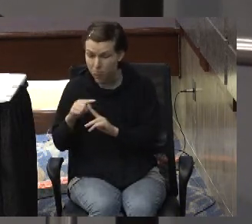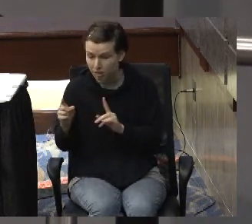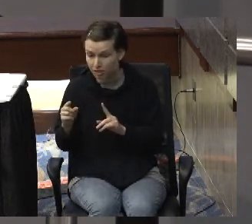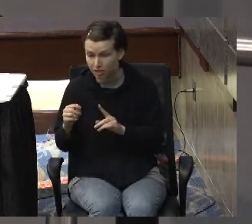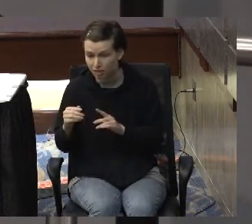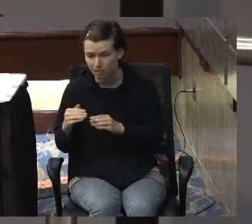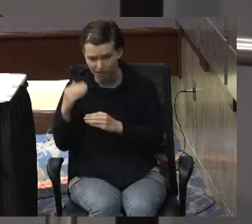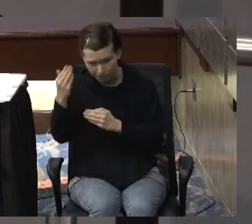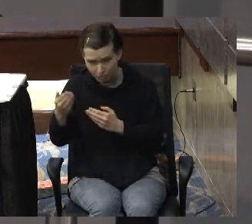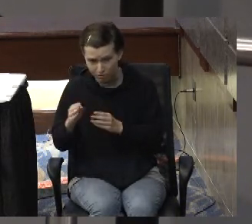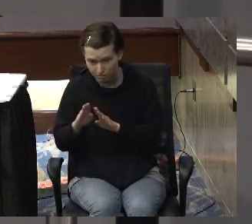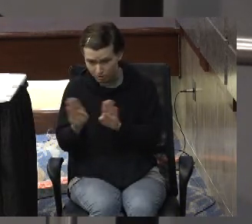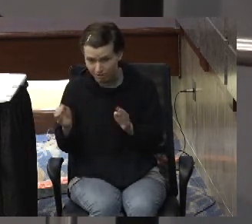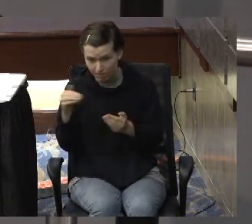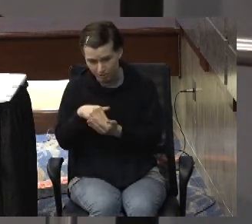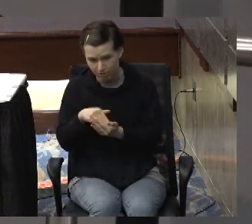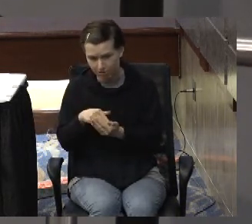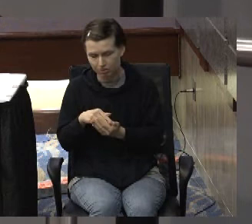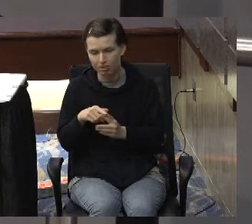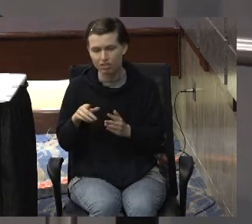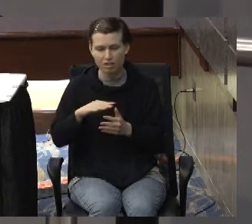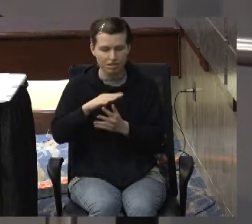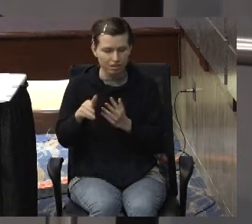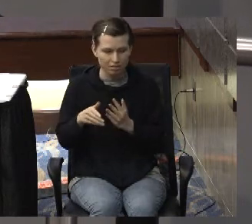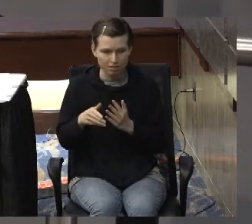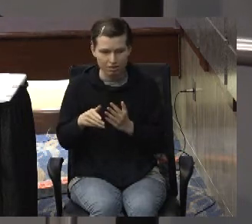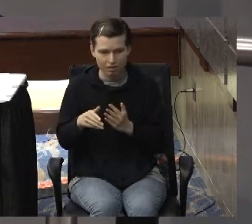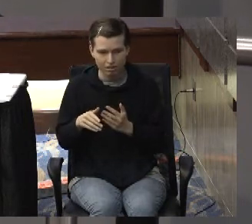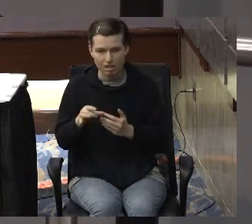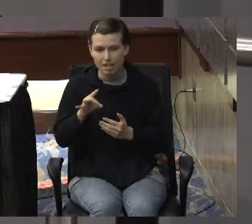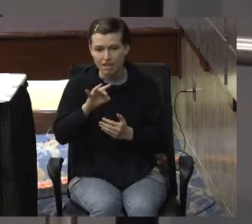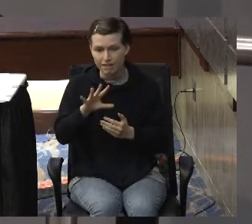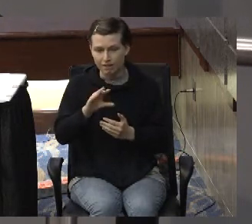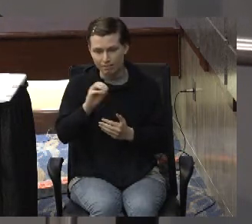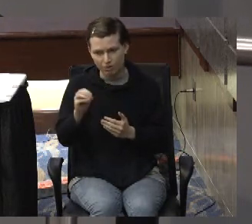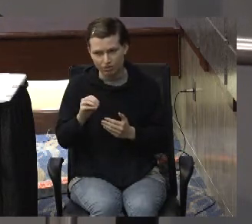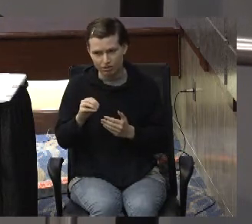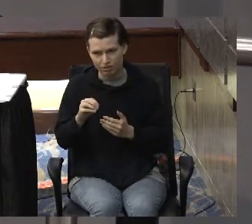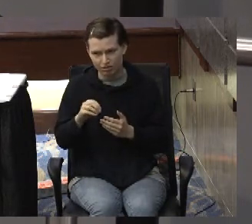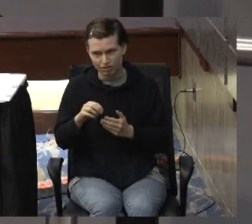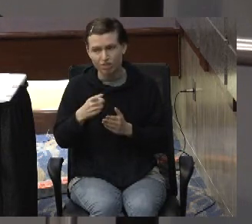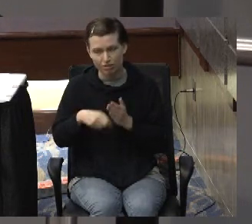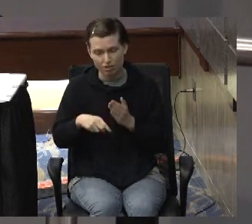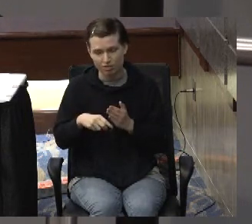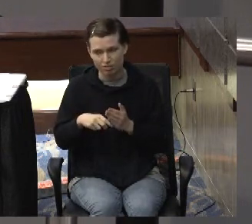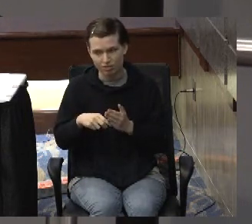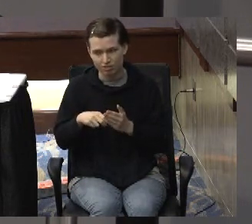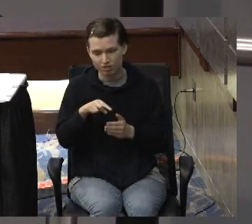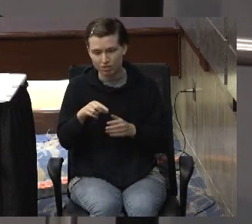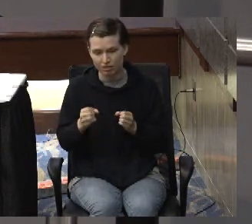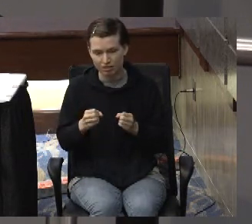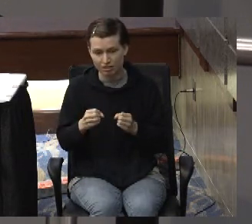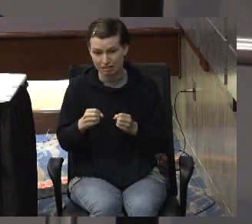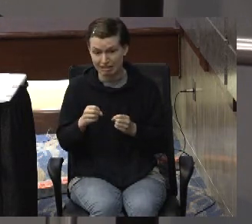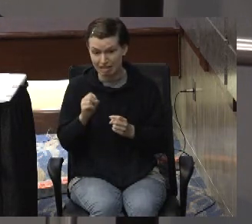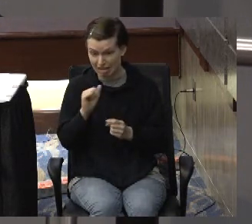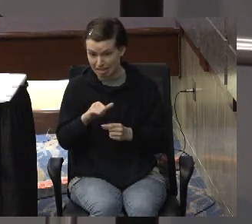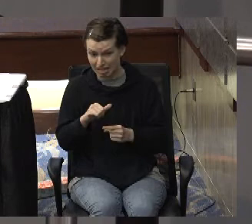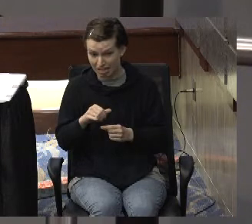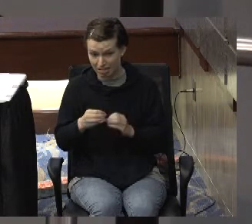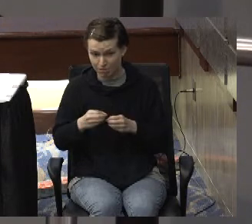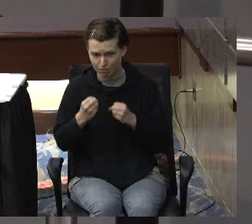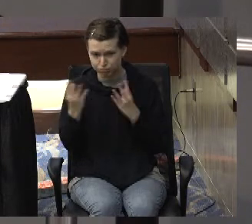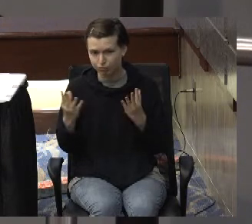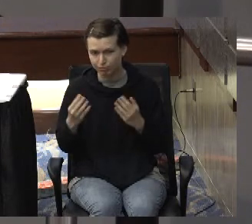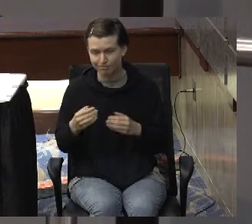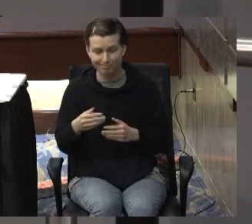that. And it covers up to 85% of the cost of the vehicle. 85% is a lot. So maybe